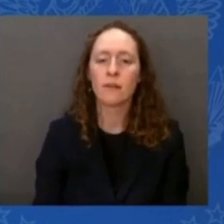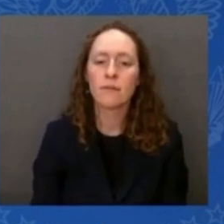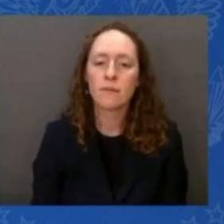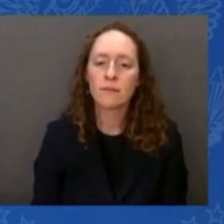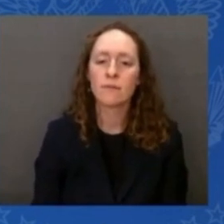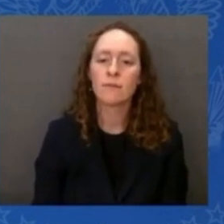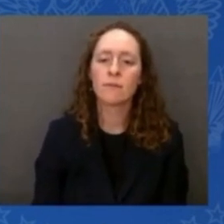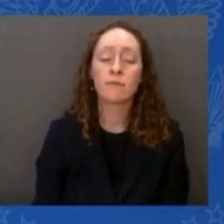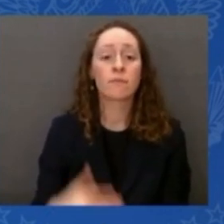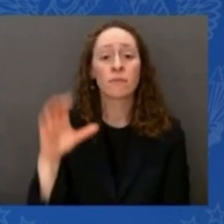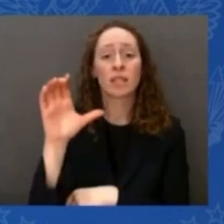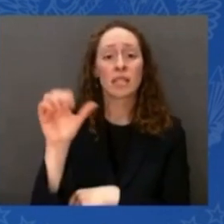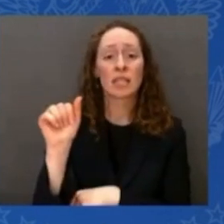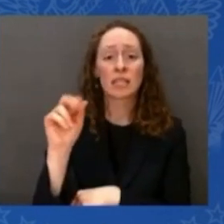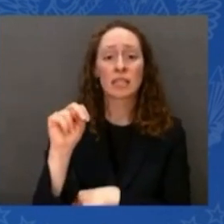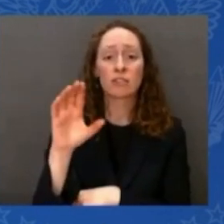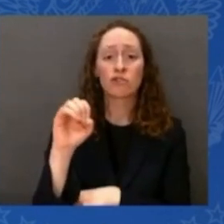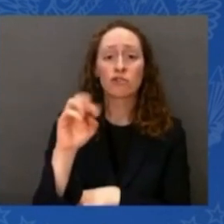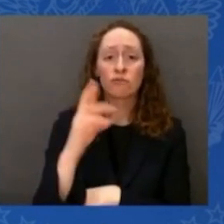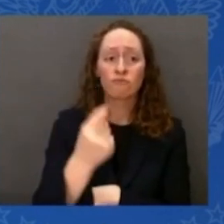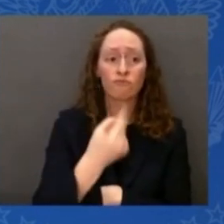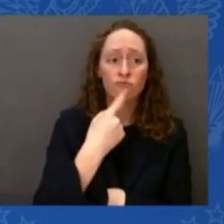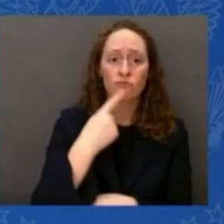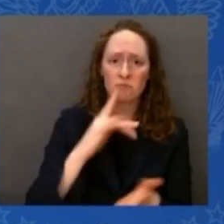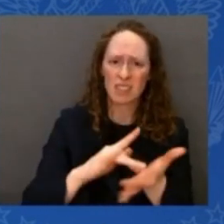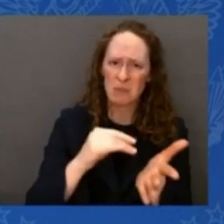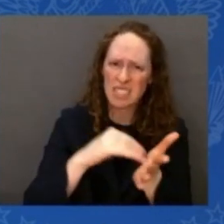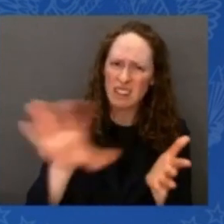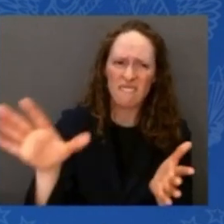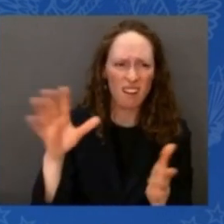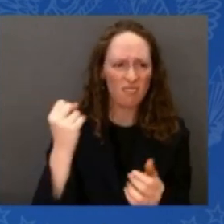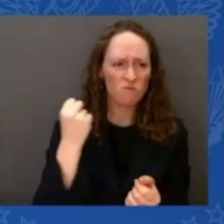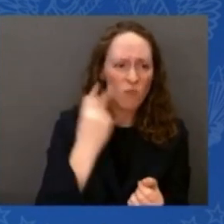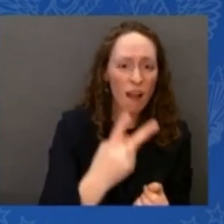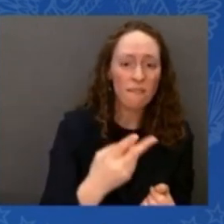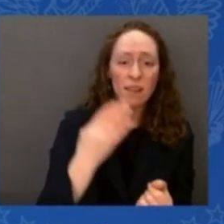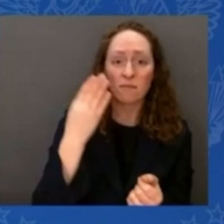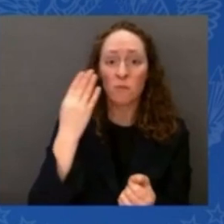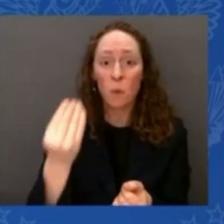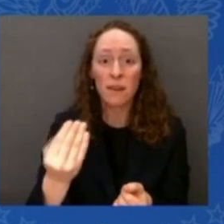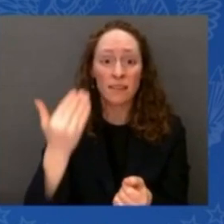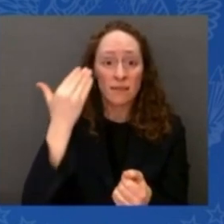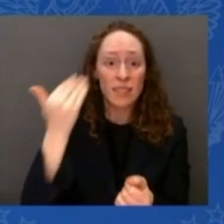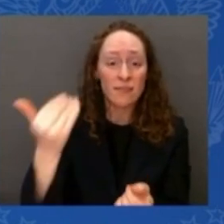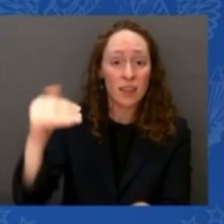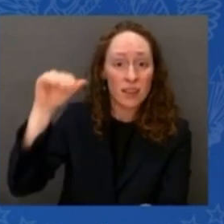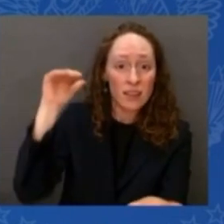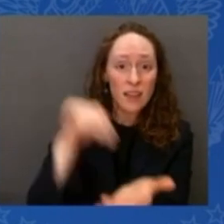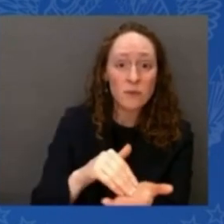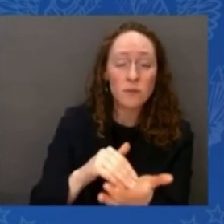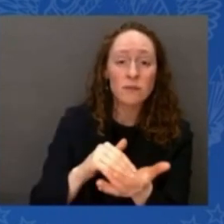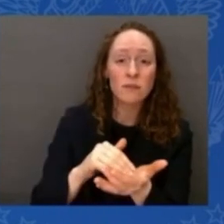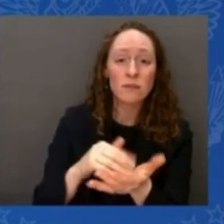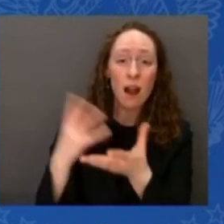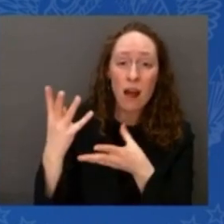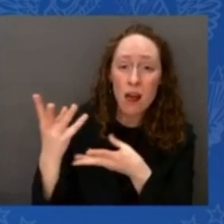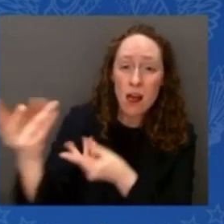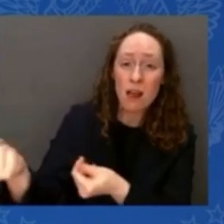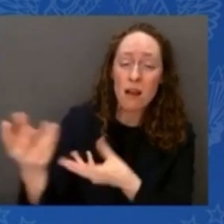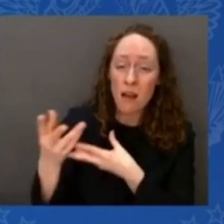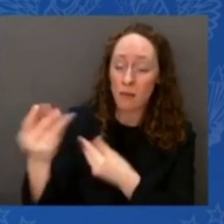year. But you're never going to have to pay next year more than $2,000 a year for all the drugs you can take.